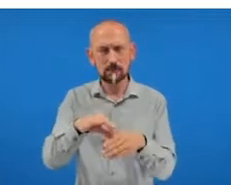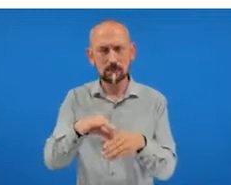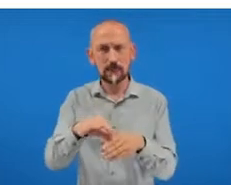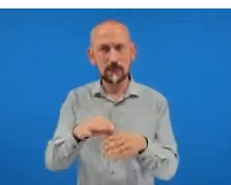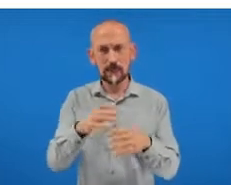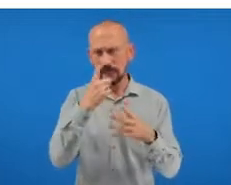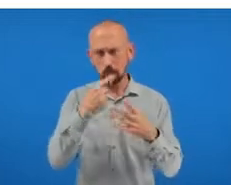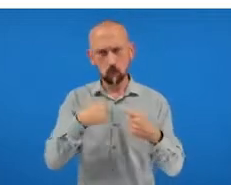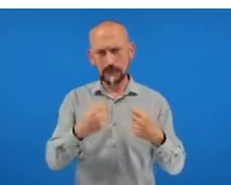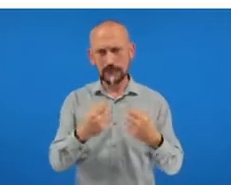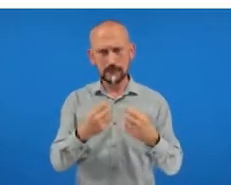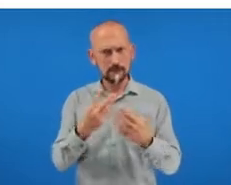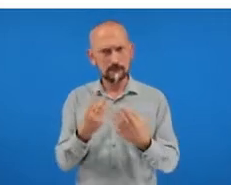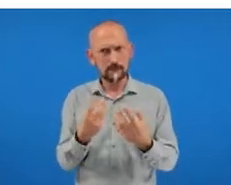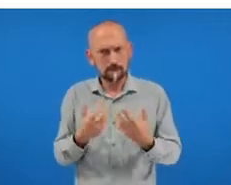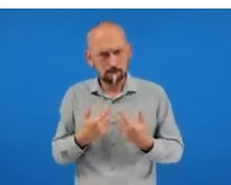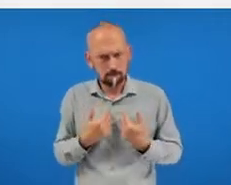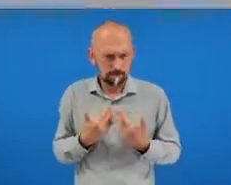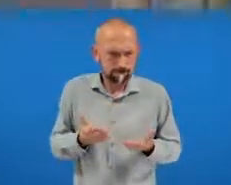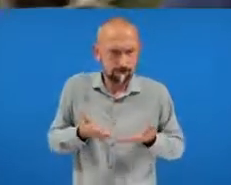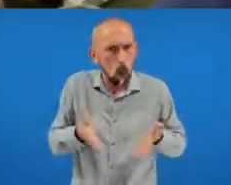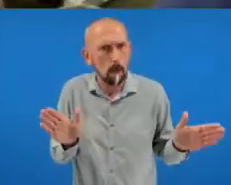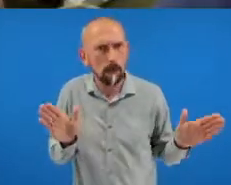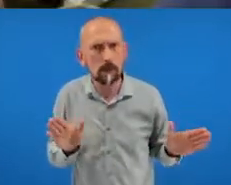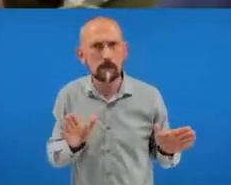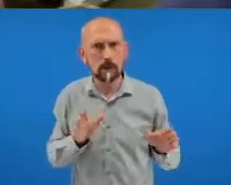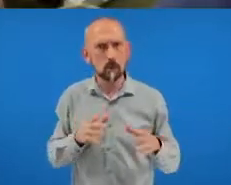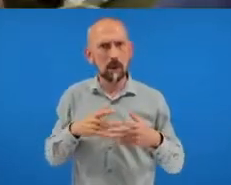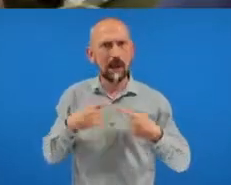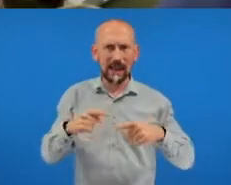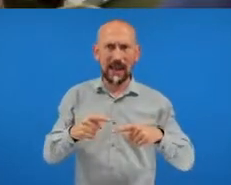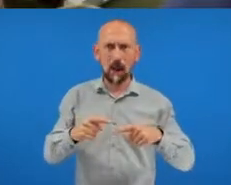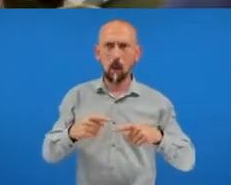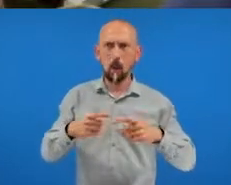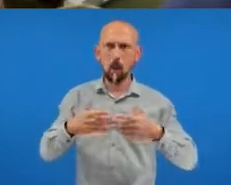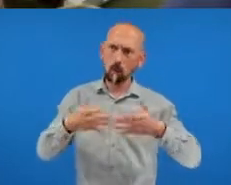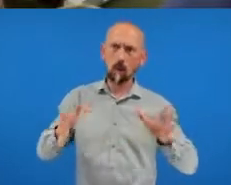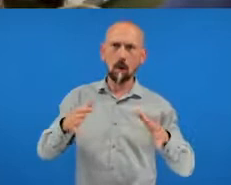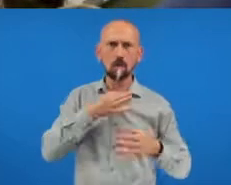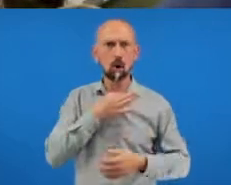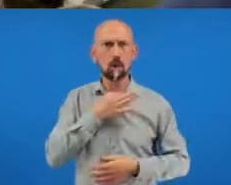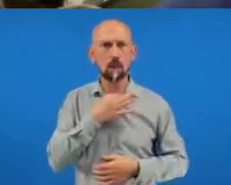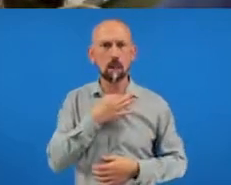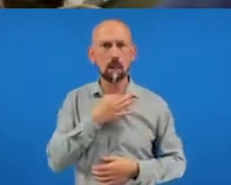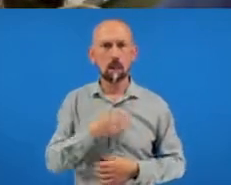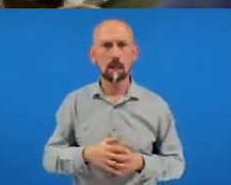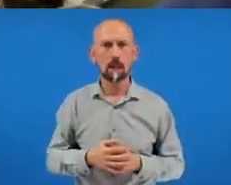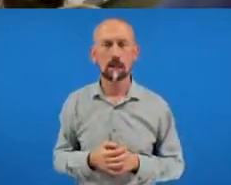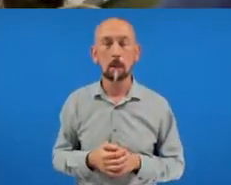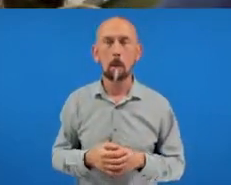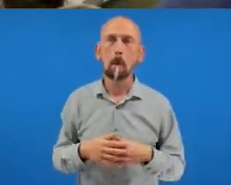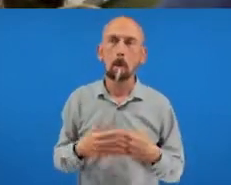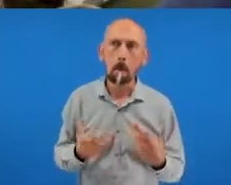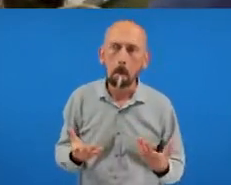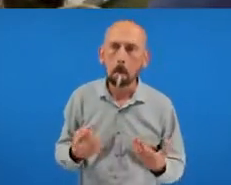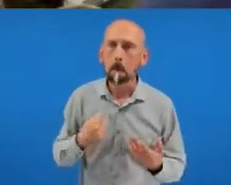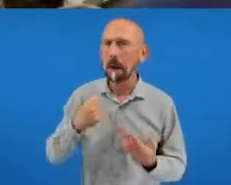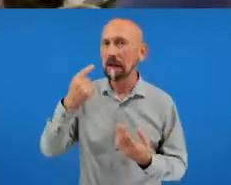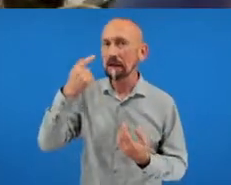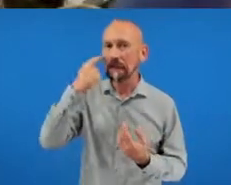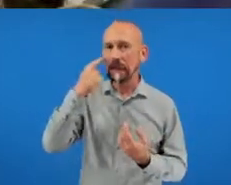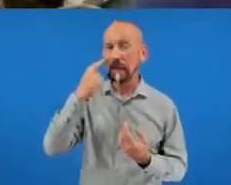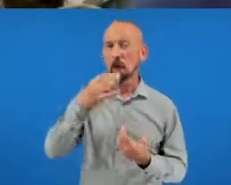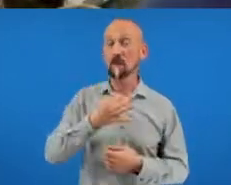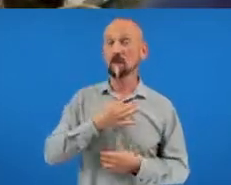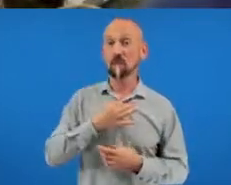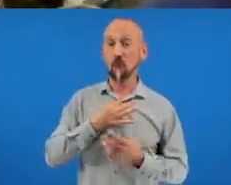I think as human beings, do we want to be vulnerable? And in a world where weakness, it's a